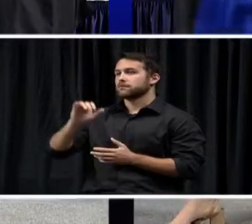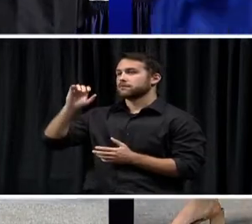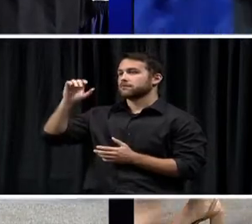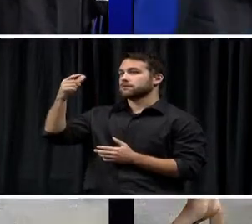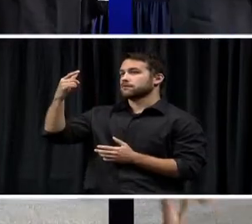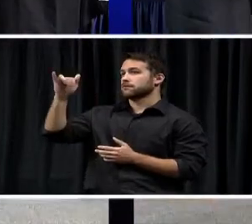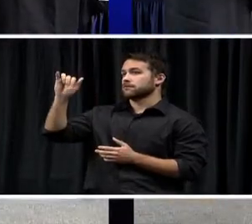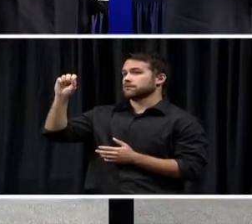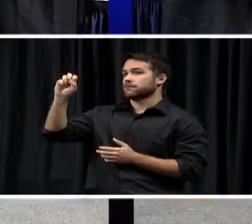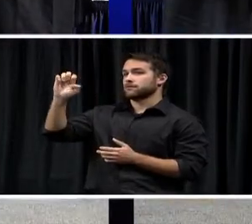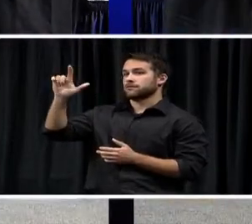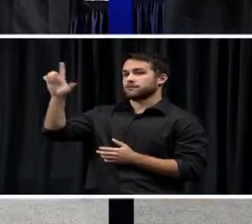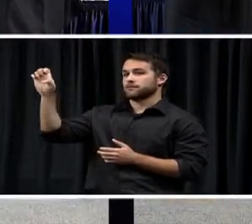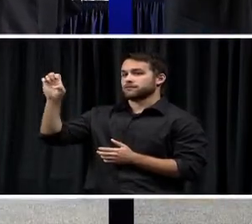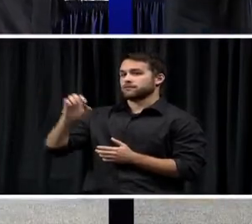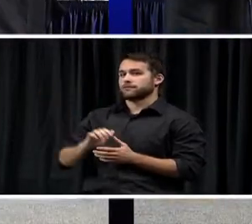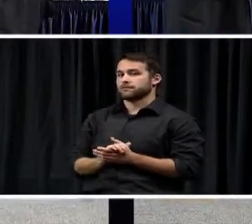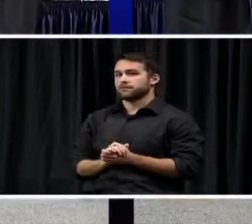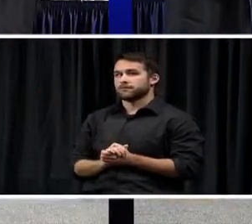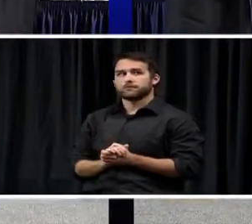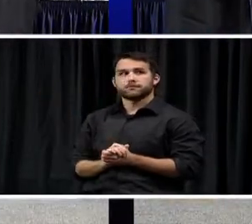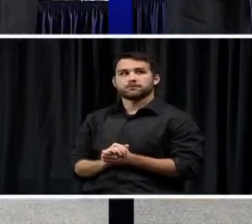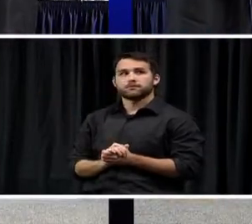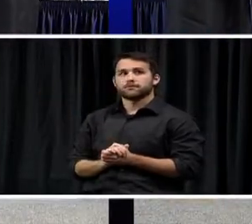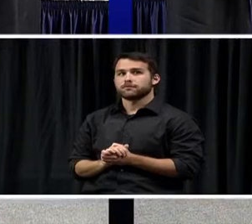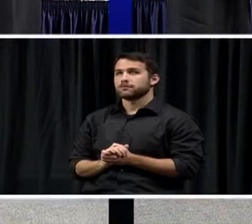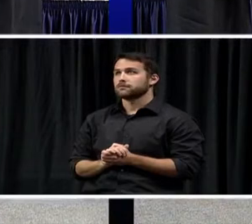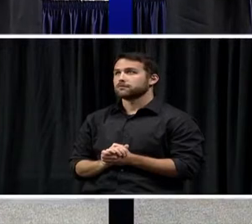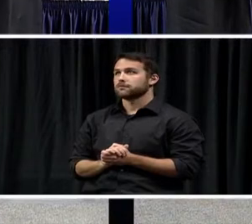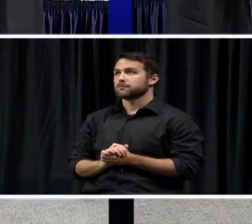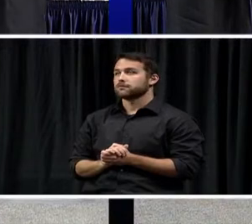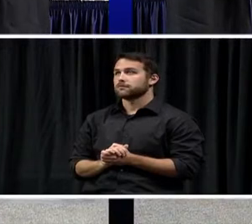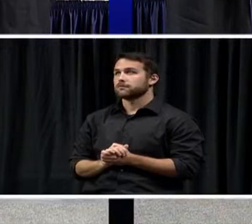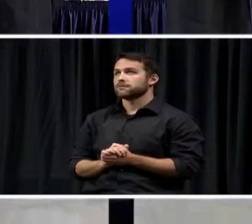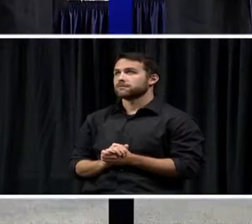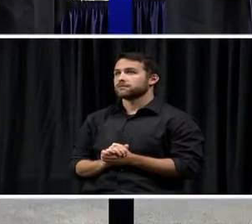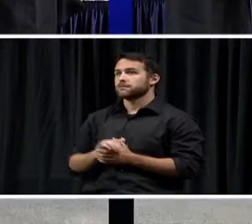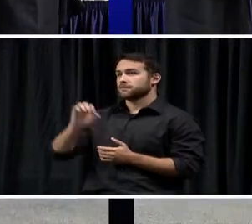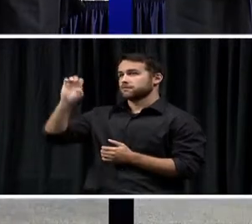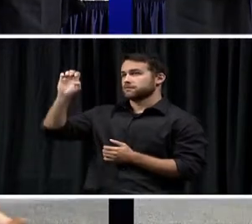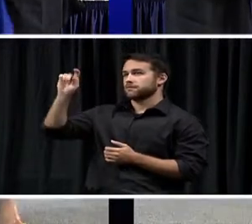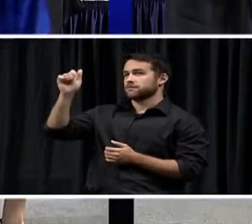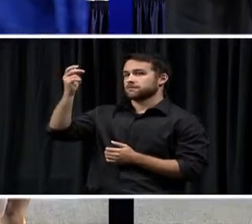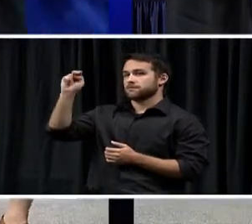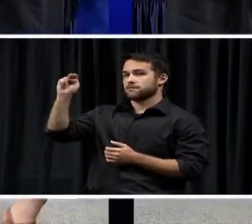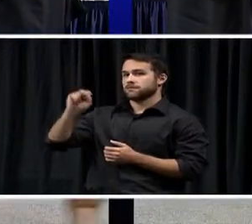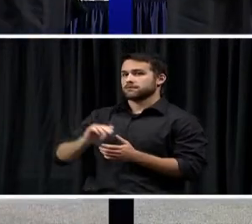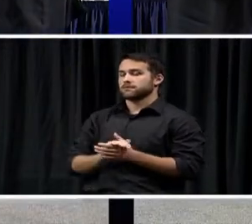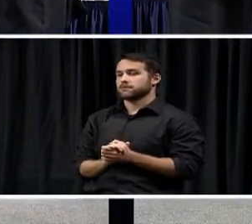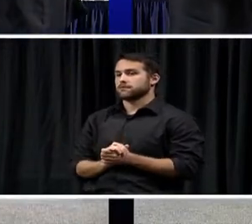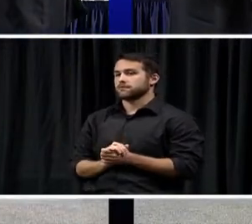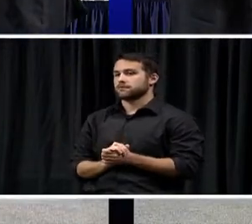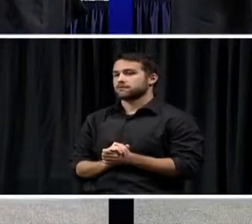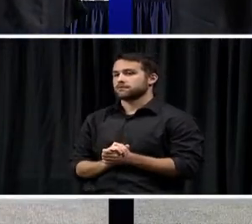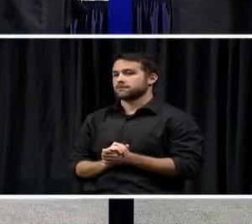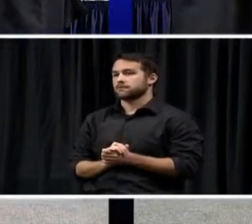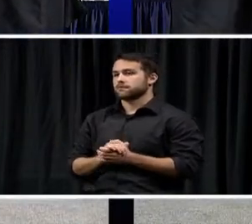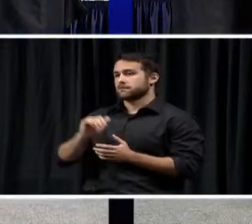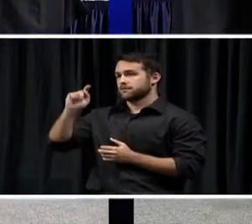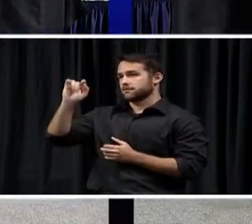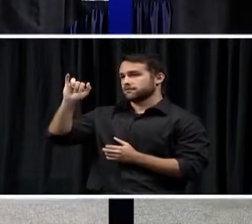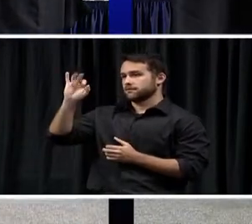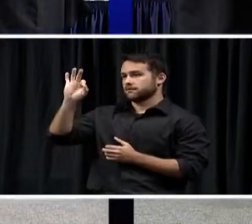Giselle Yahaira Valencia Hernandez. Ethan Christopher Teray.